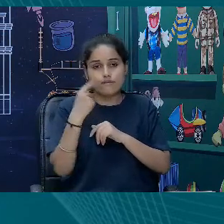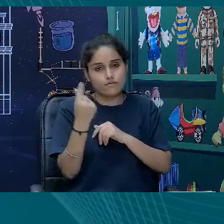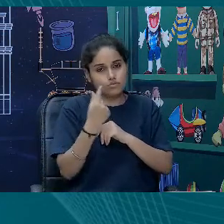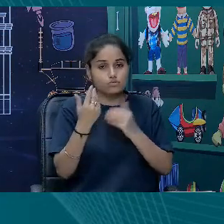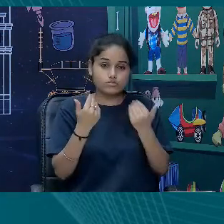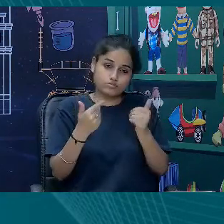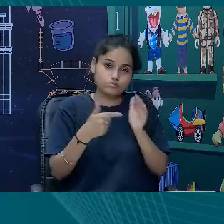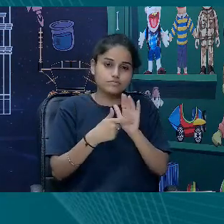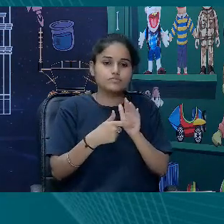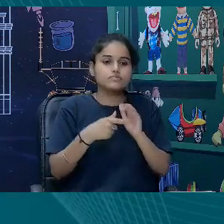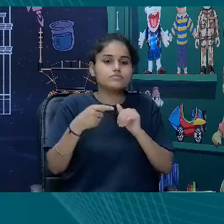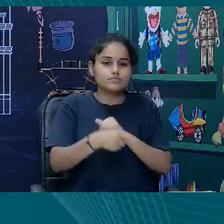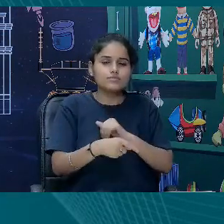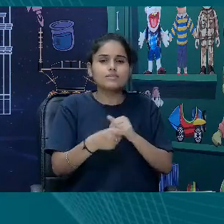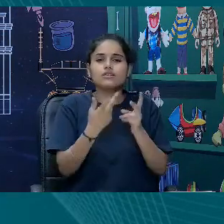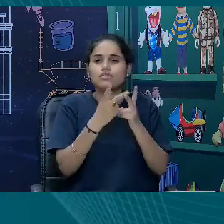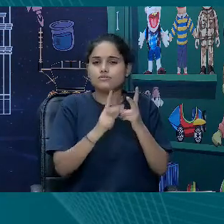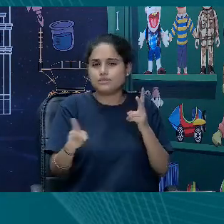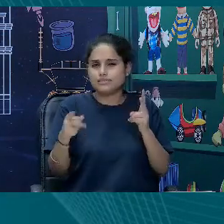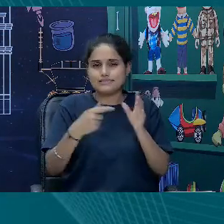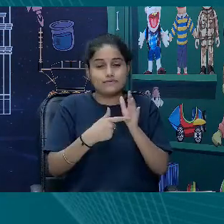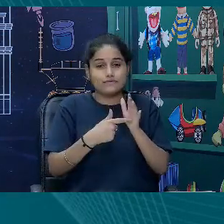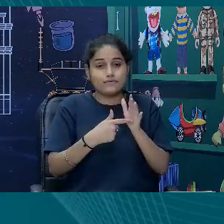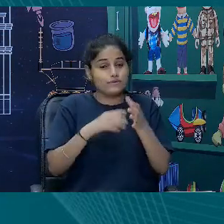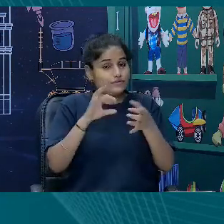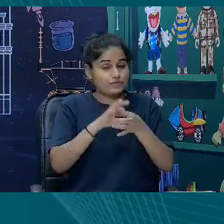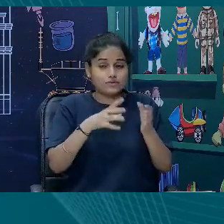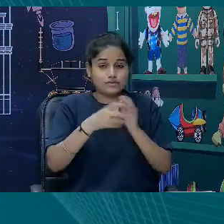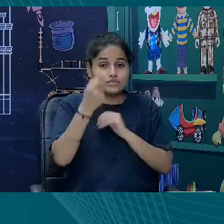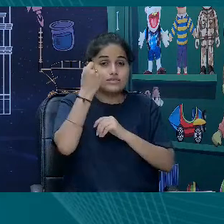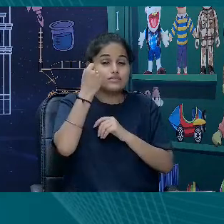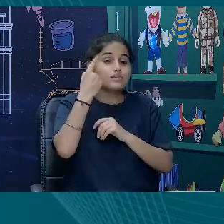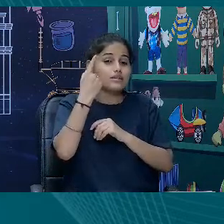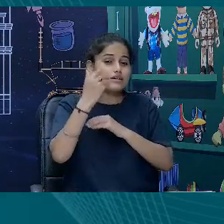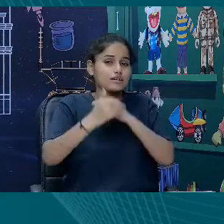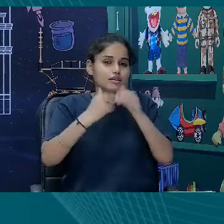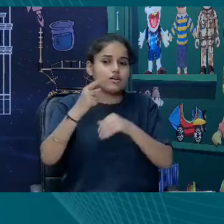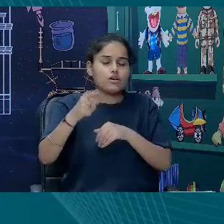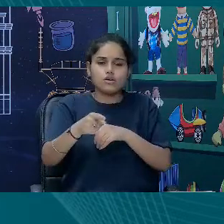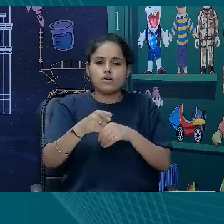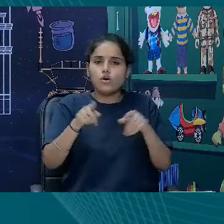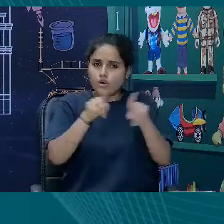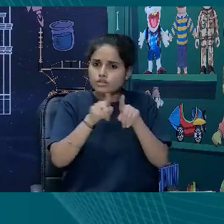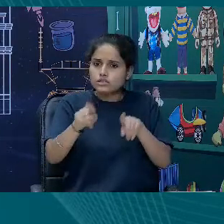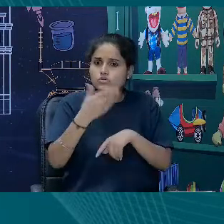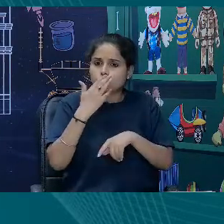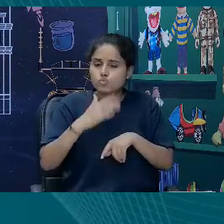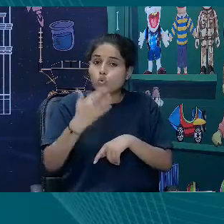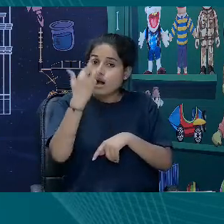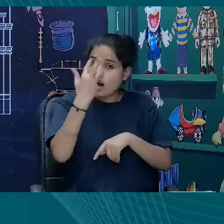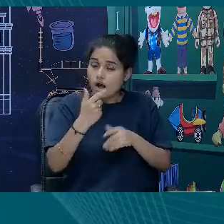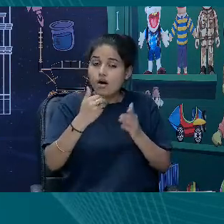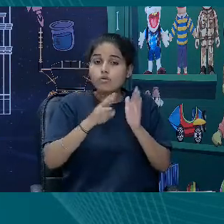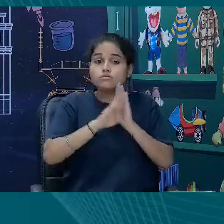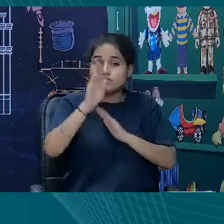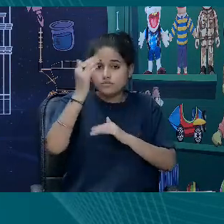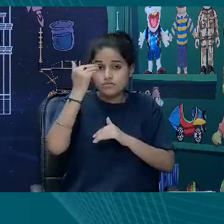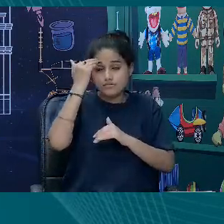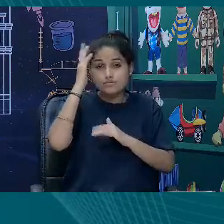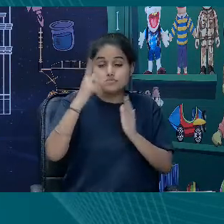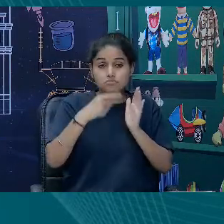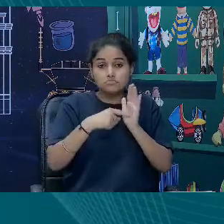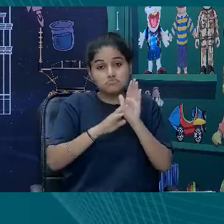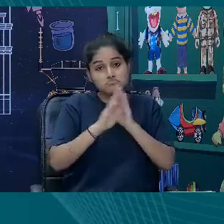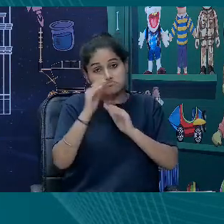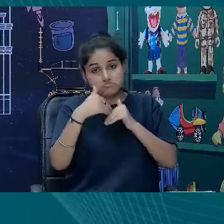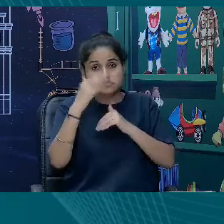can do is that we can use for recapitulation also, and we can even understand a child is counting the things, Right. And they have their own imagination